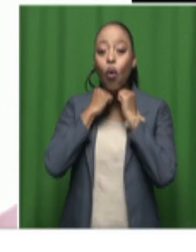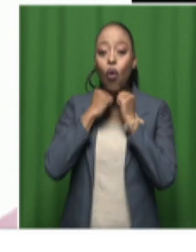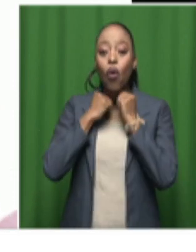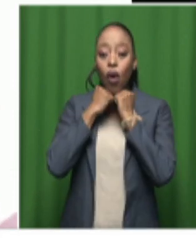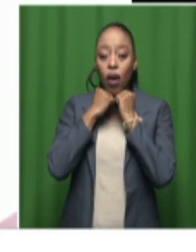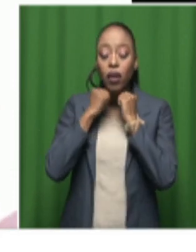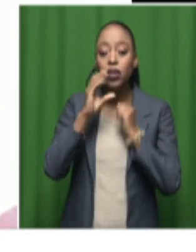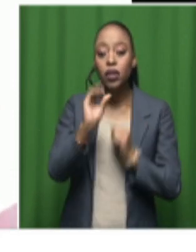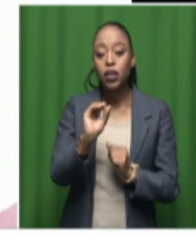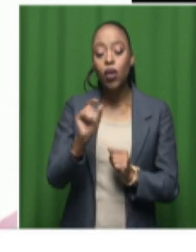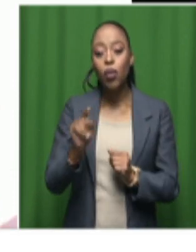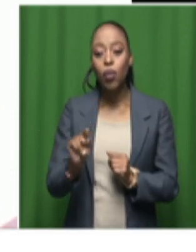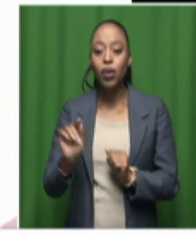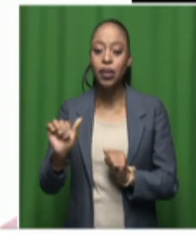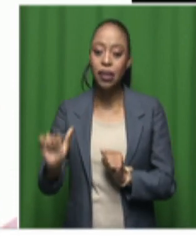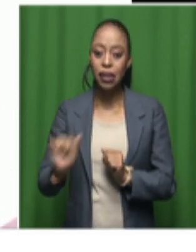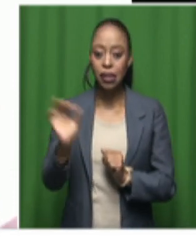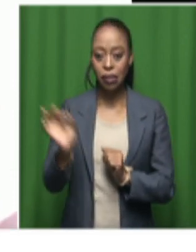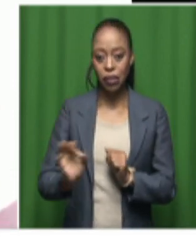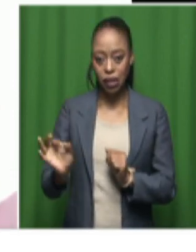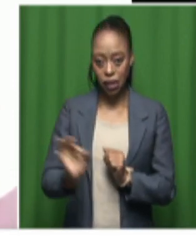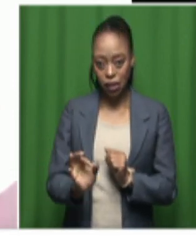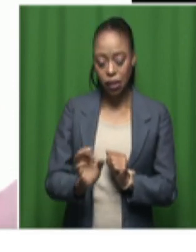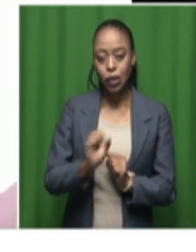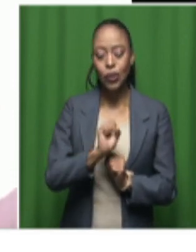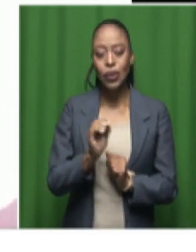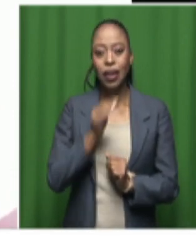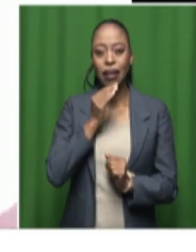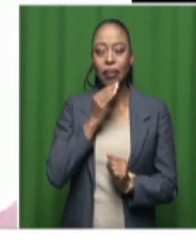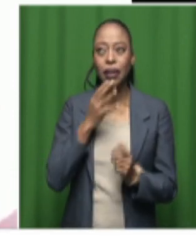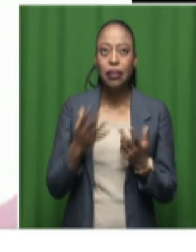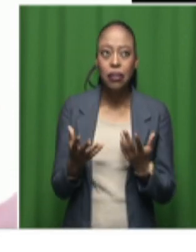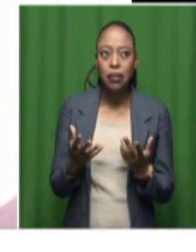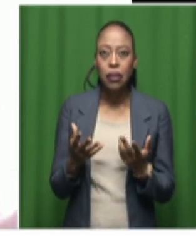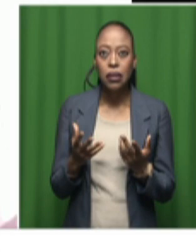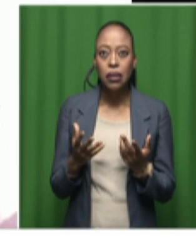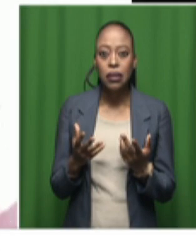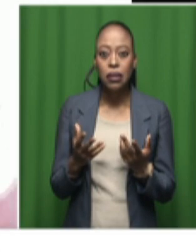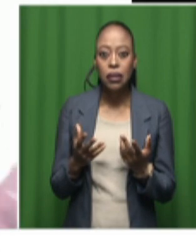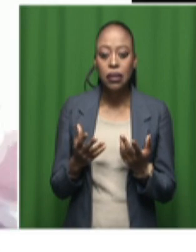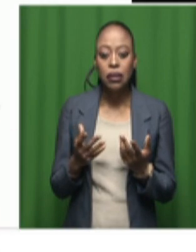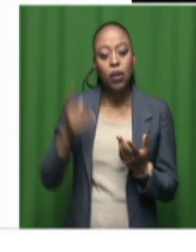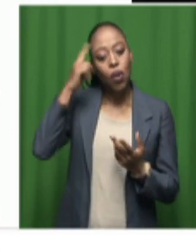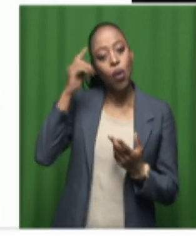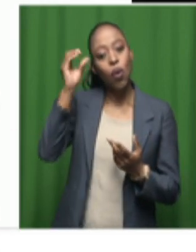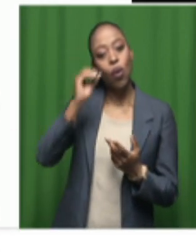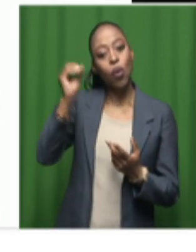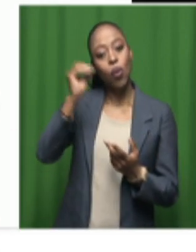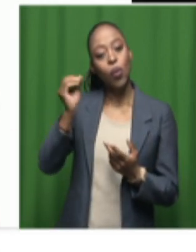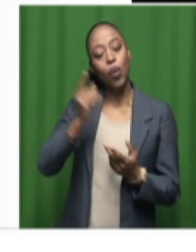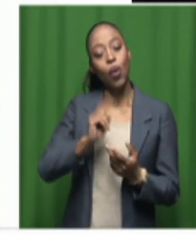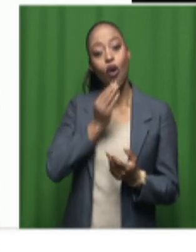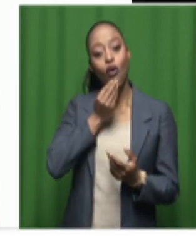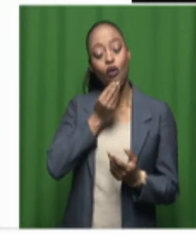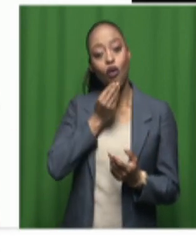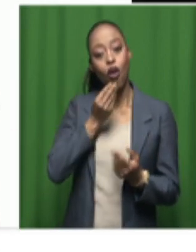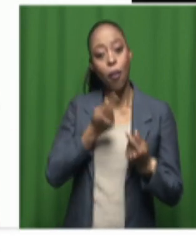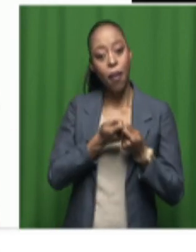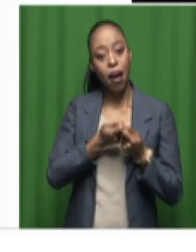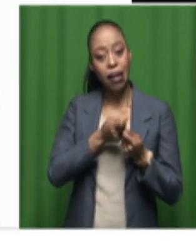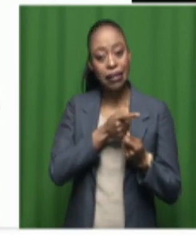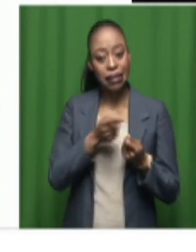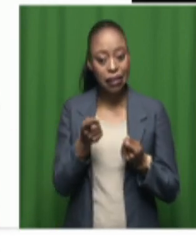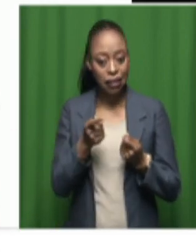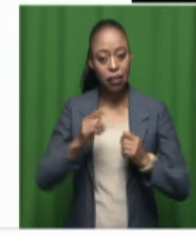August, it is 0.6%. So we are of the view that food prices are beginning